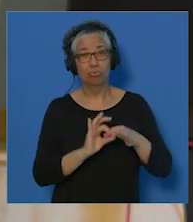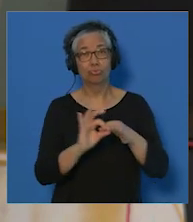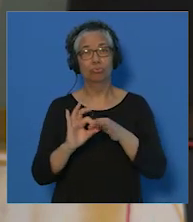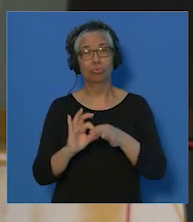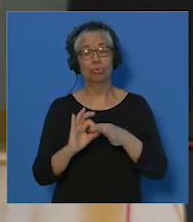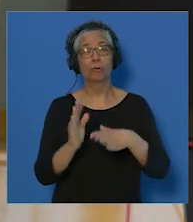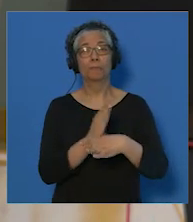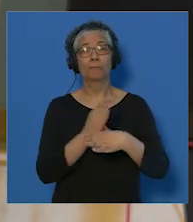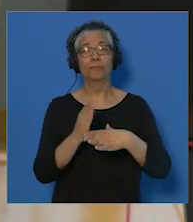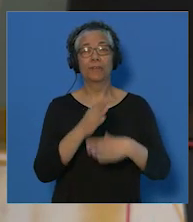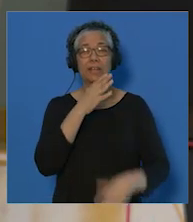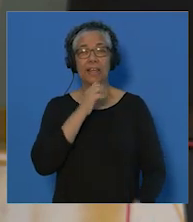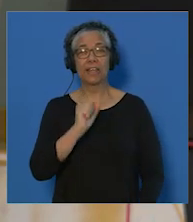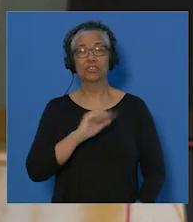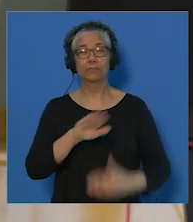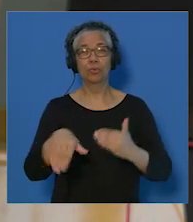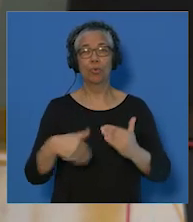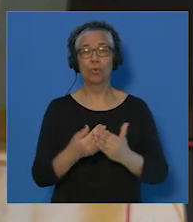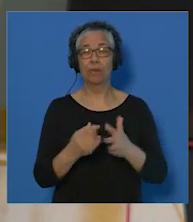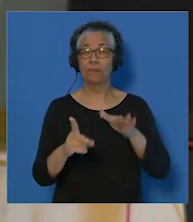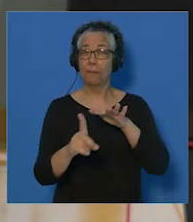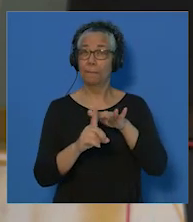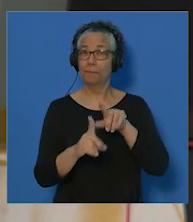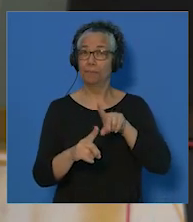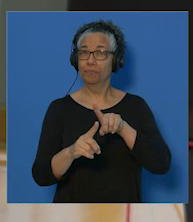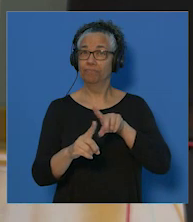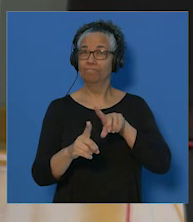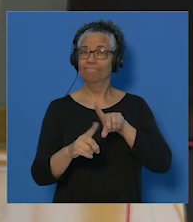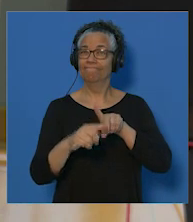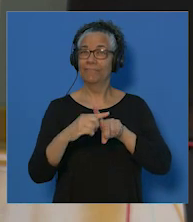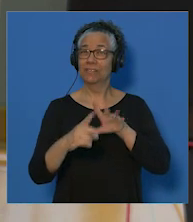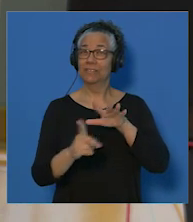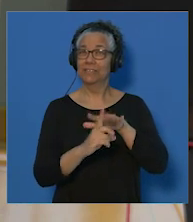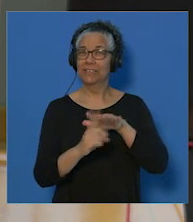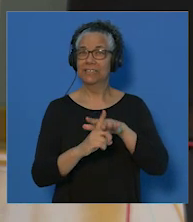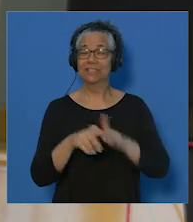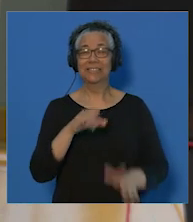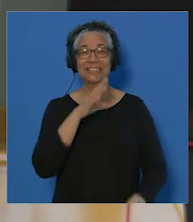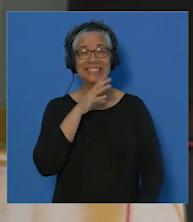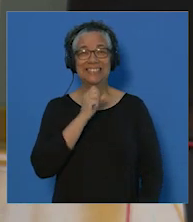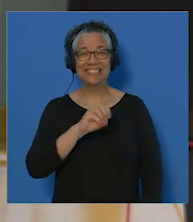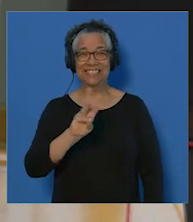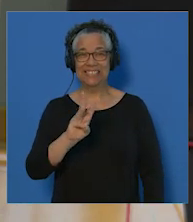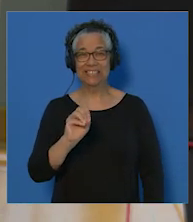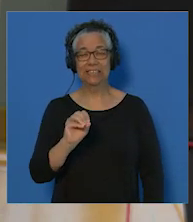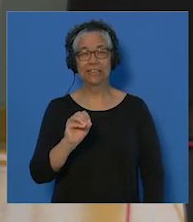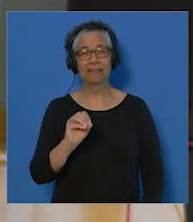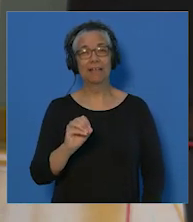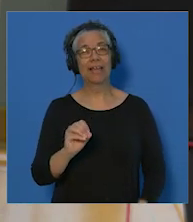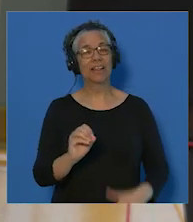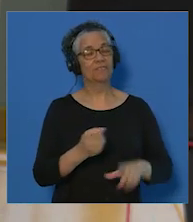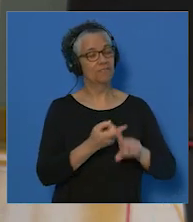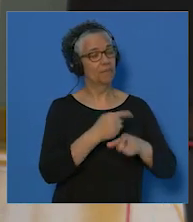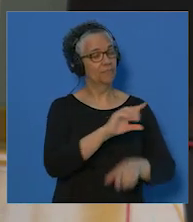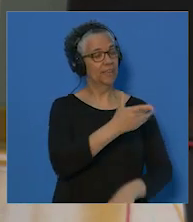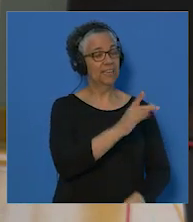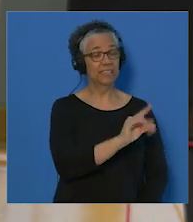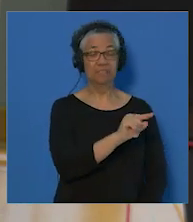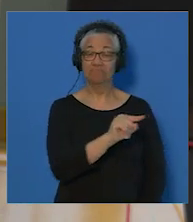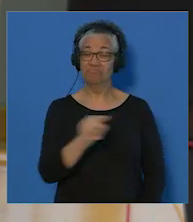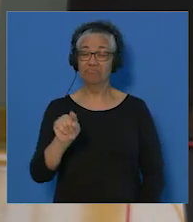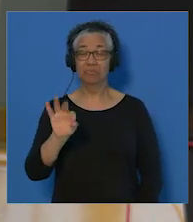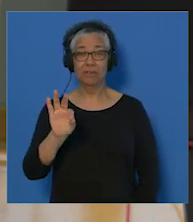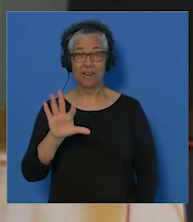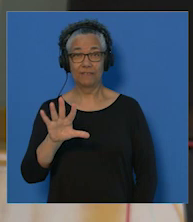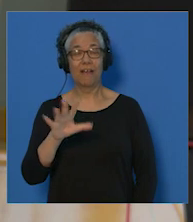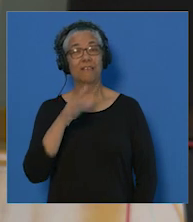of all of our confirmed positive cases is 60, and the age range of all of our positive cases is from 18 years to